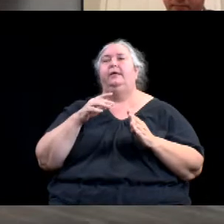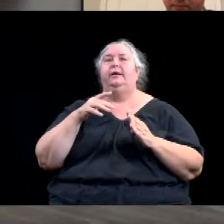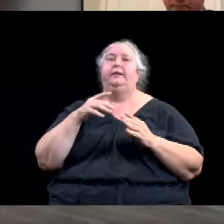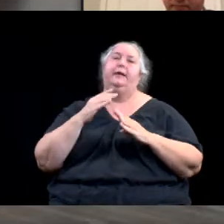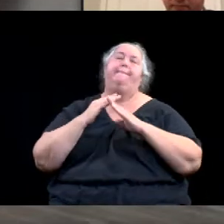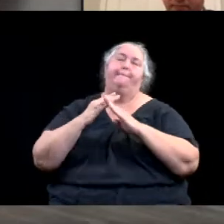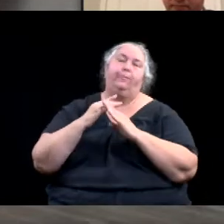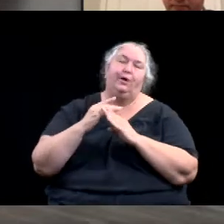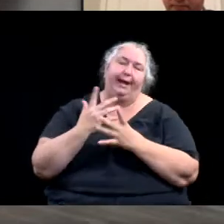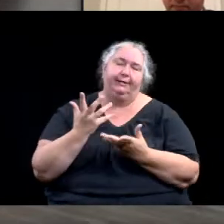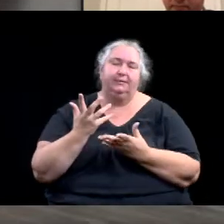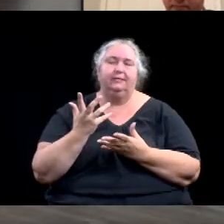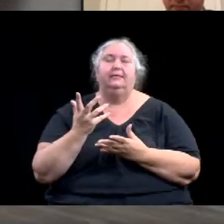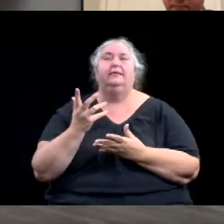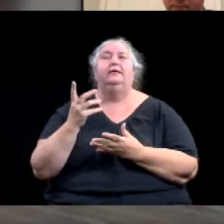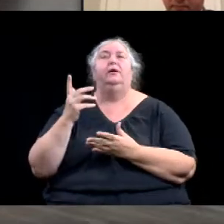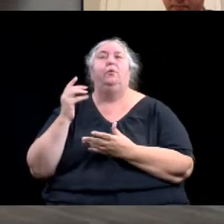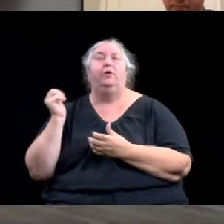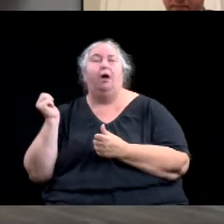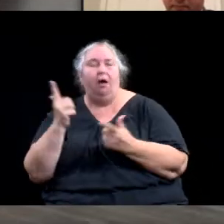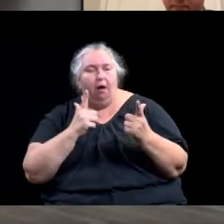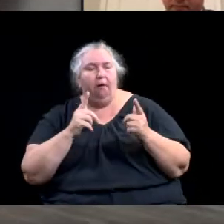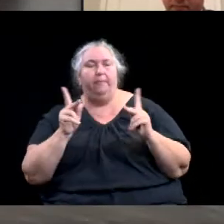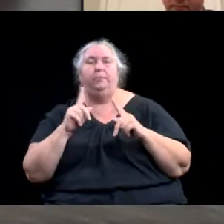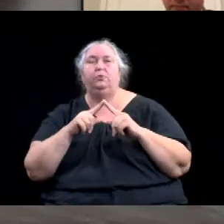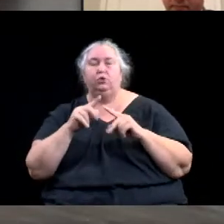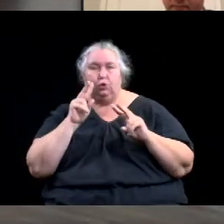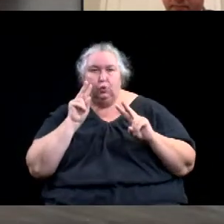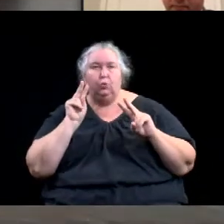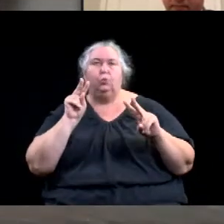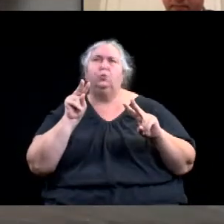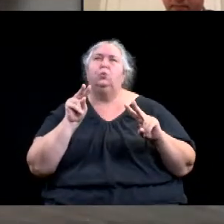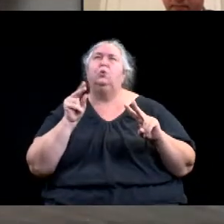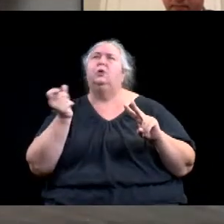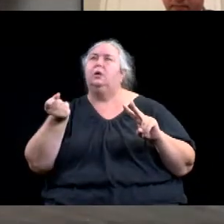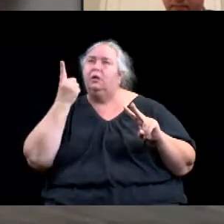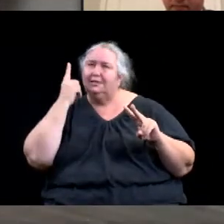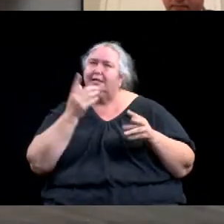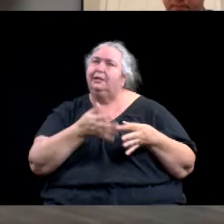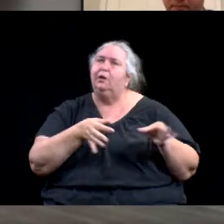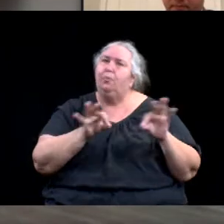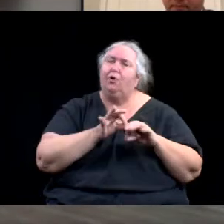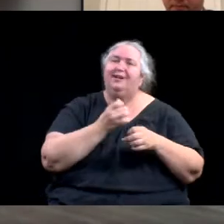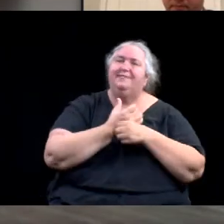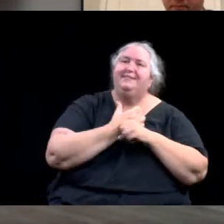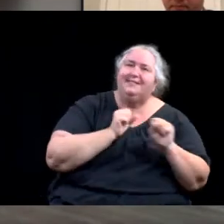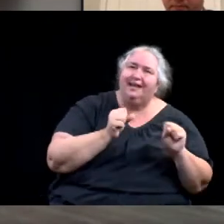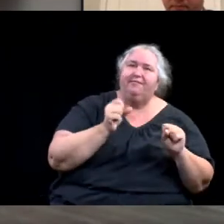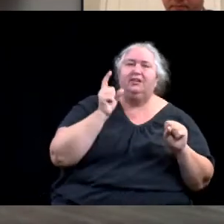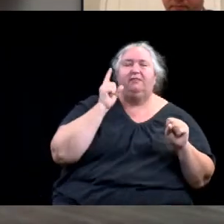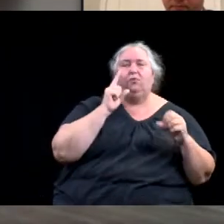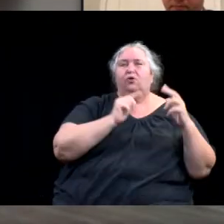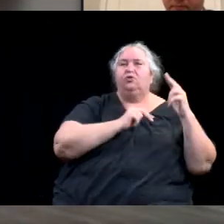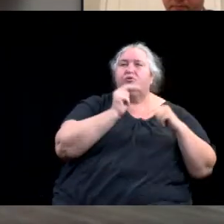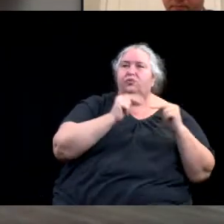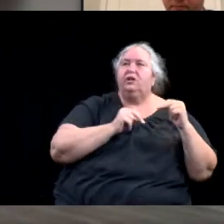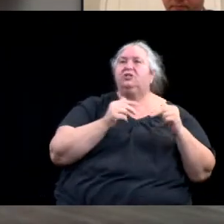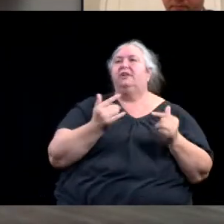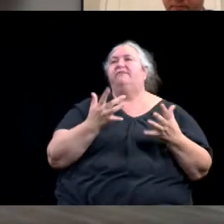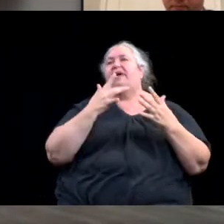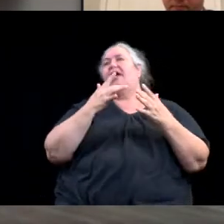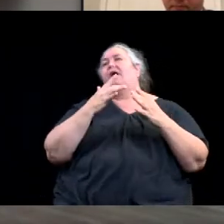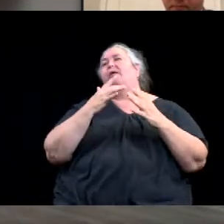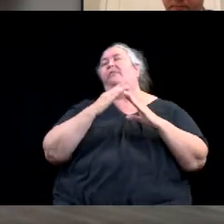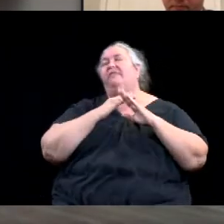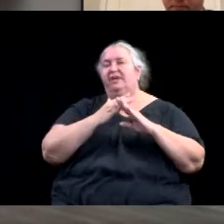construction, fire prevention, disaster mitigation, and new technologies in the construction industry. Building Safety Month